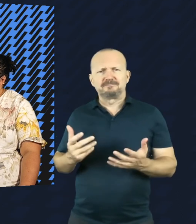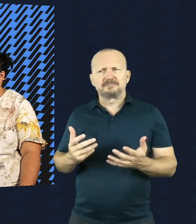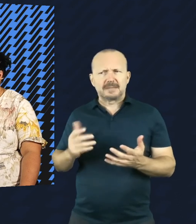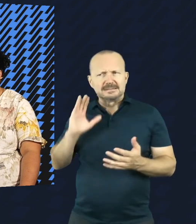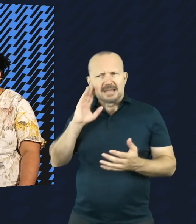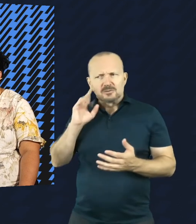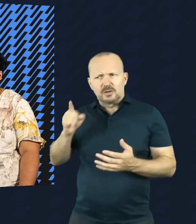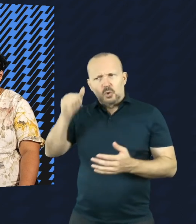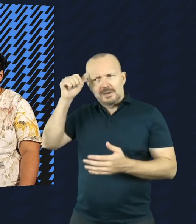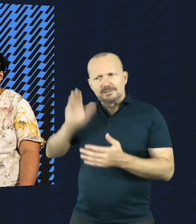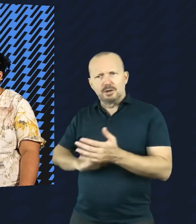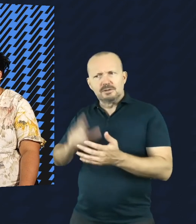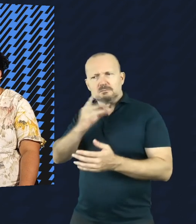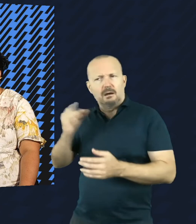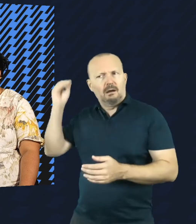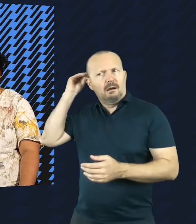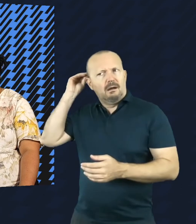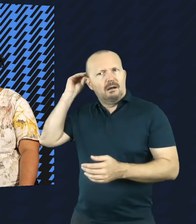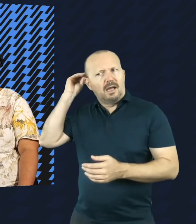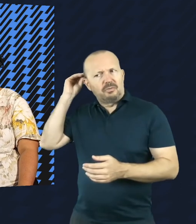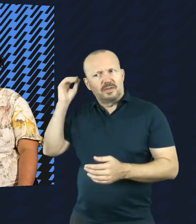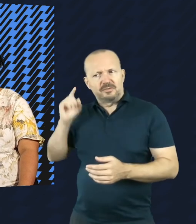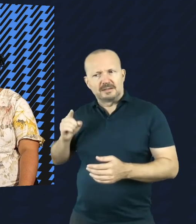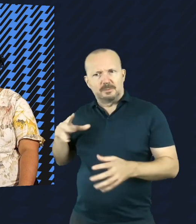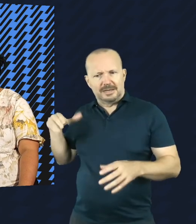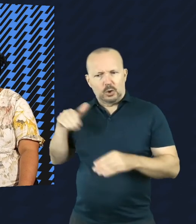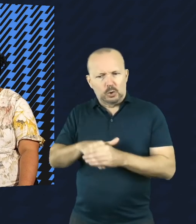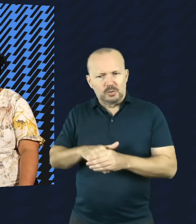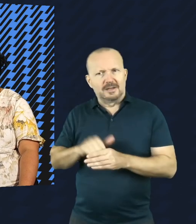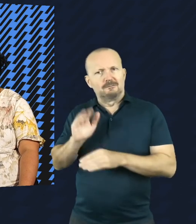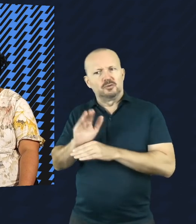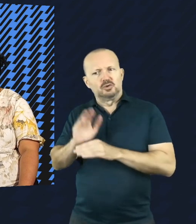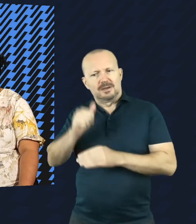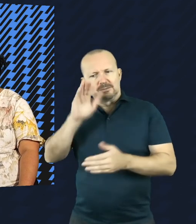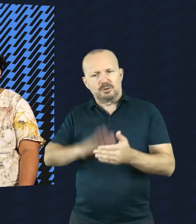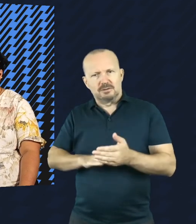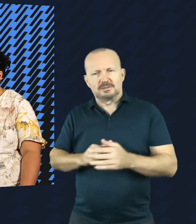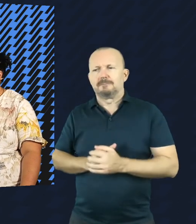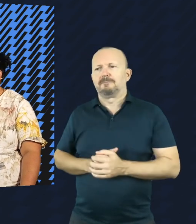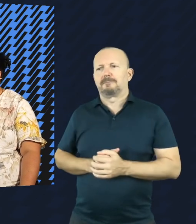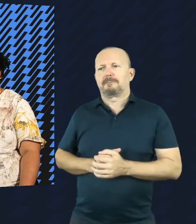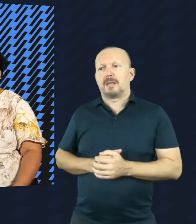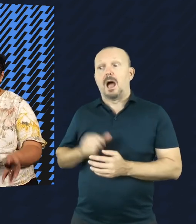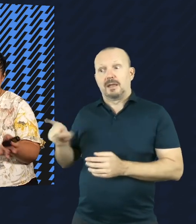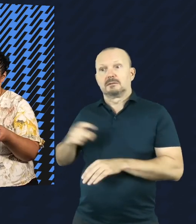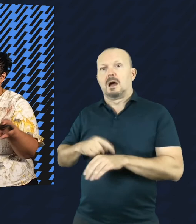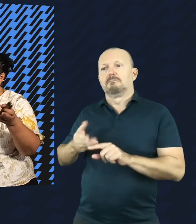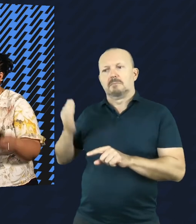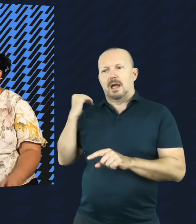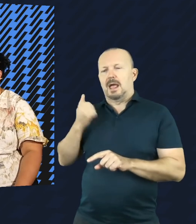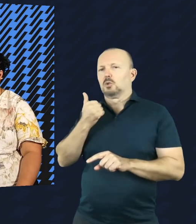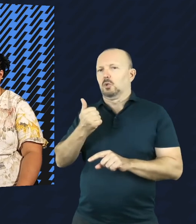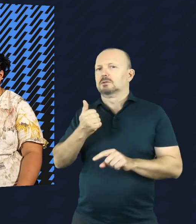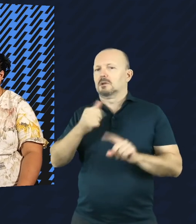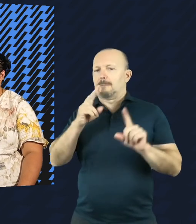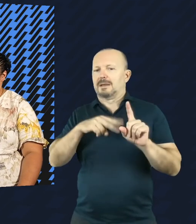everything that you do, and that the weaving continues. I had a great mentor, and her name was Rangiria Headley. She was tūwharetoa. So,